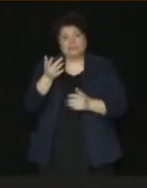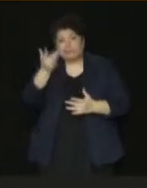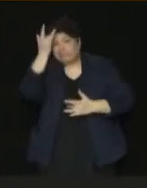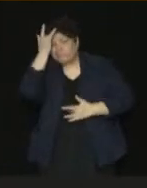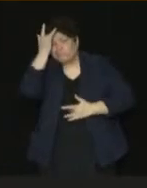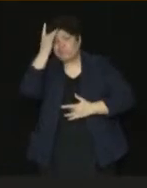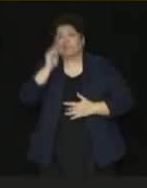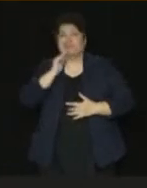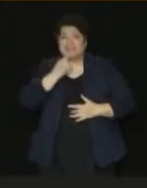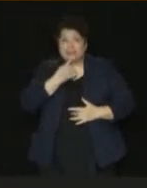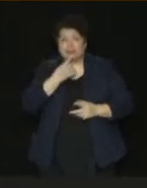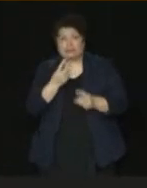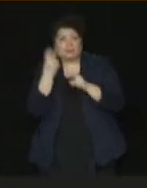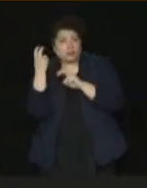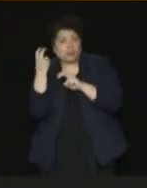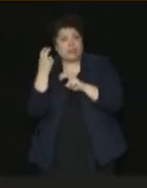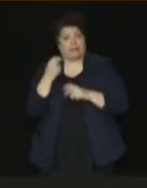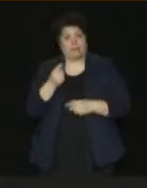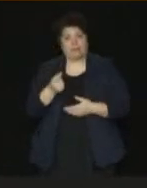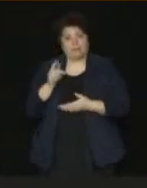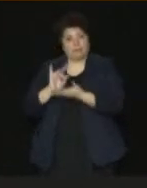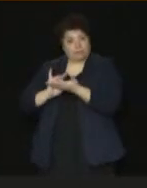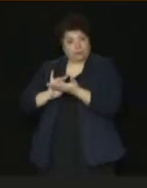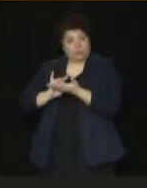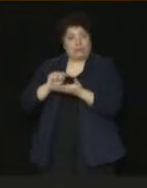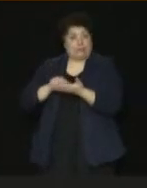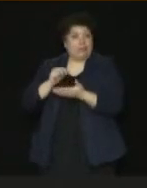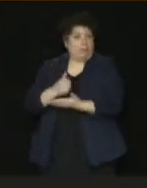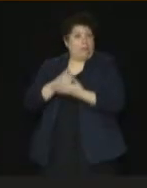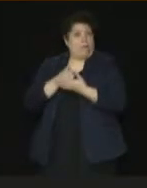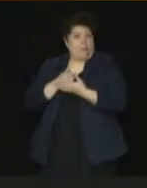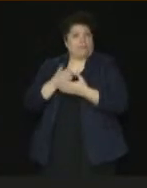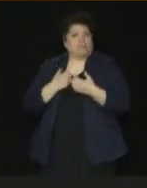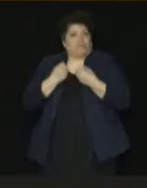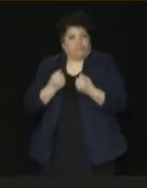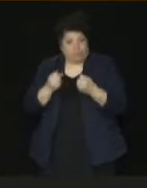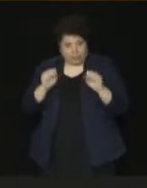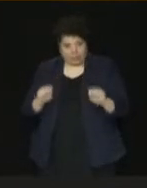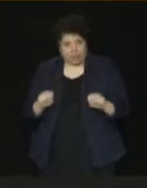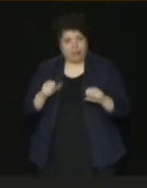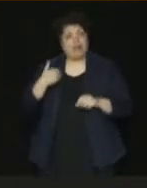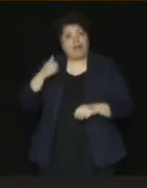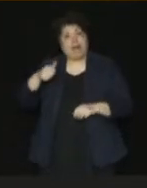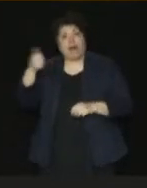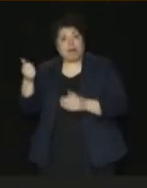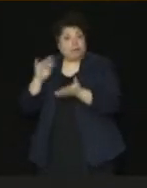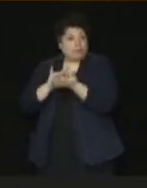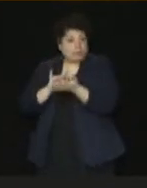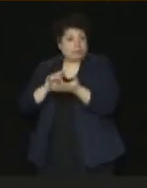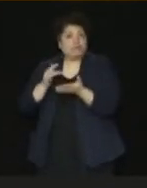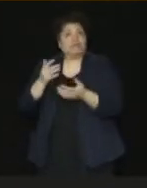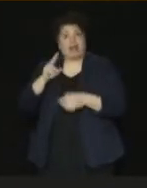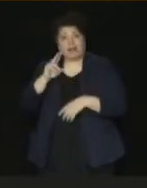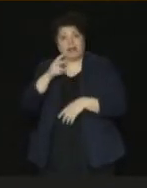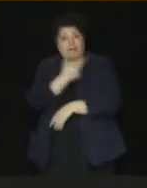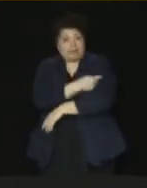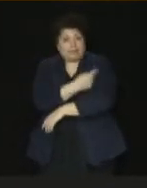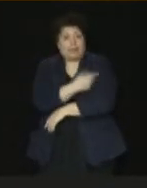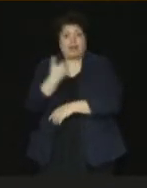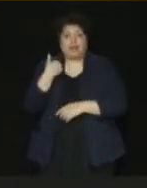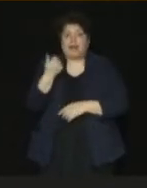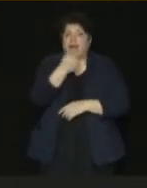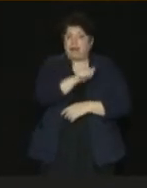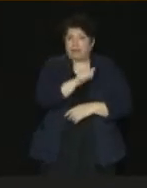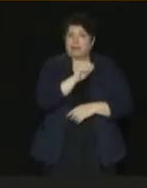with COVID-19. In addition to other promising treatments developed in Canada, notably that by Arch Biopartners, it will